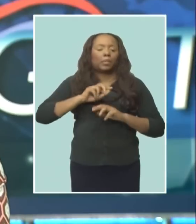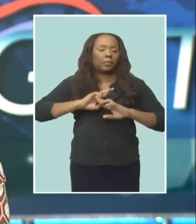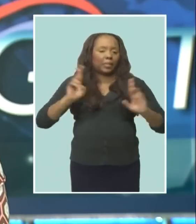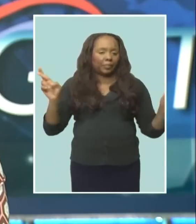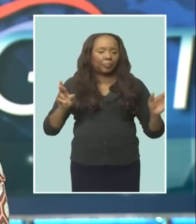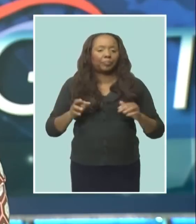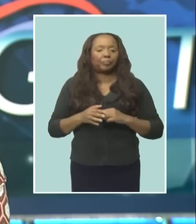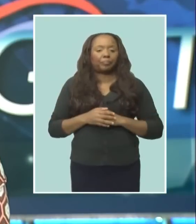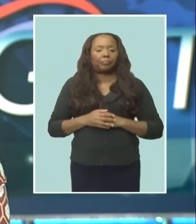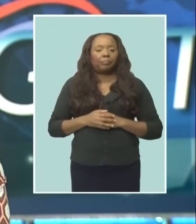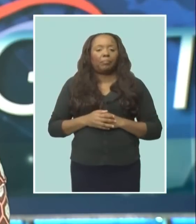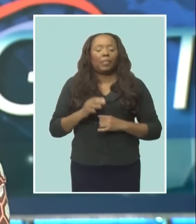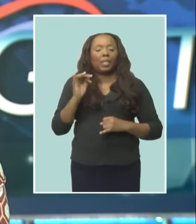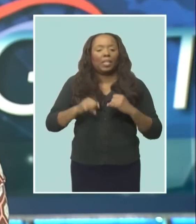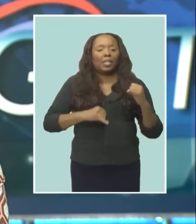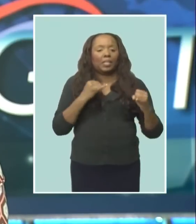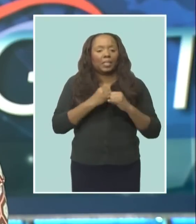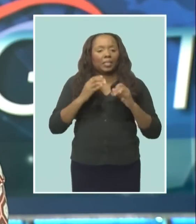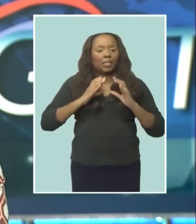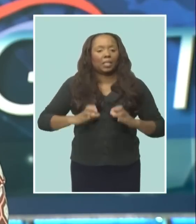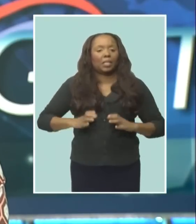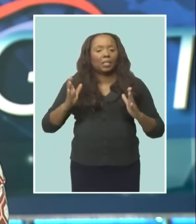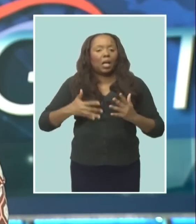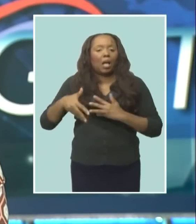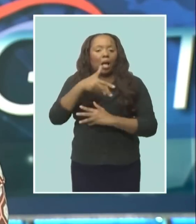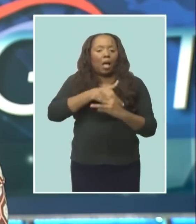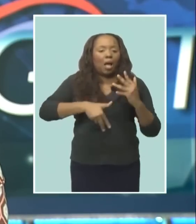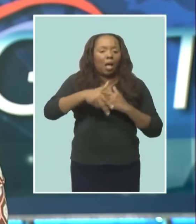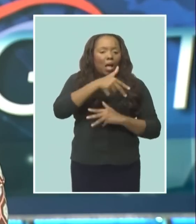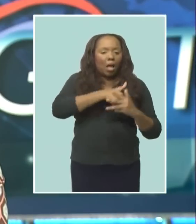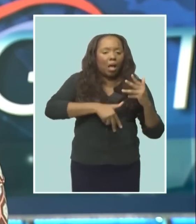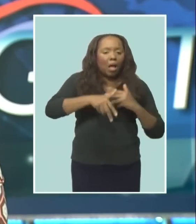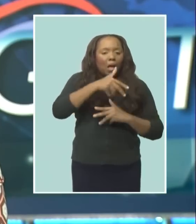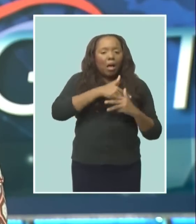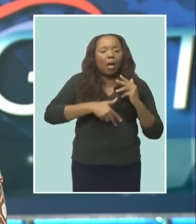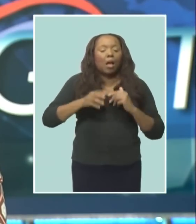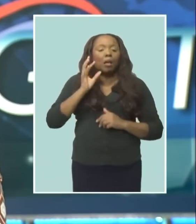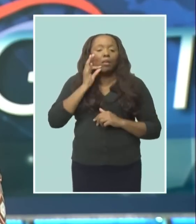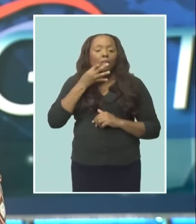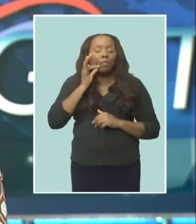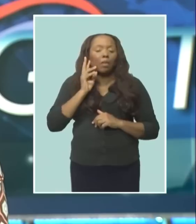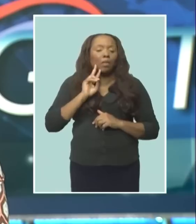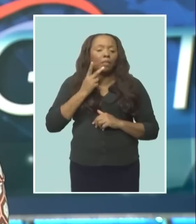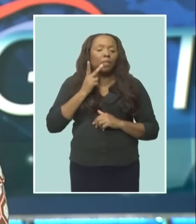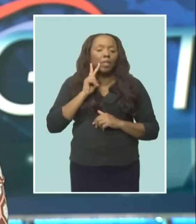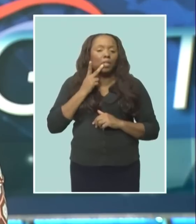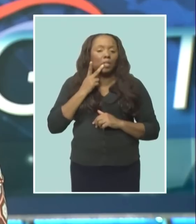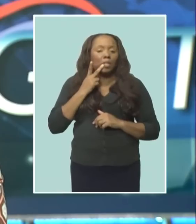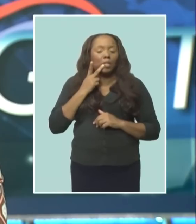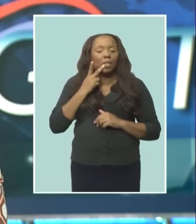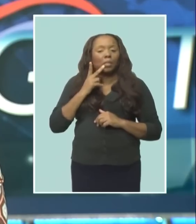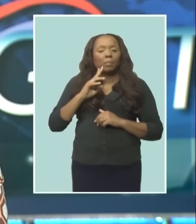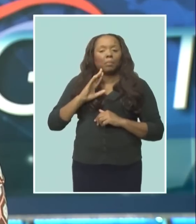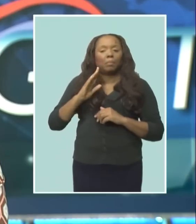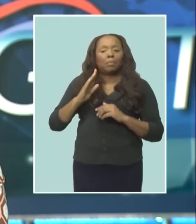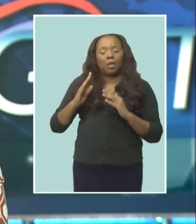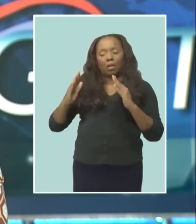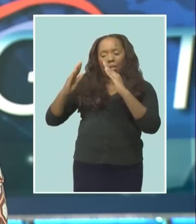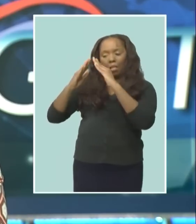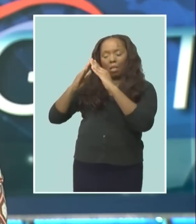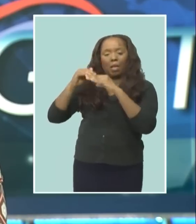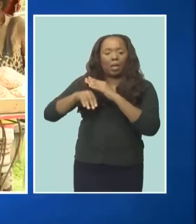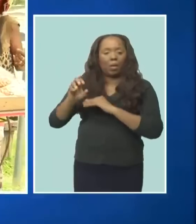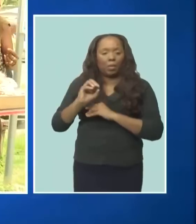International customers rubbed shoulders with locals at Shernet and Cheyenne's fruit and vegetable stall in Oistins, Christchurch.